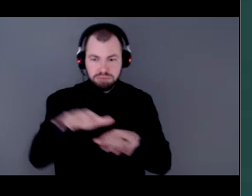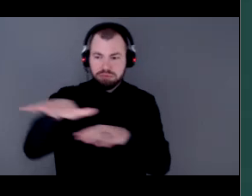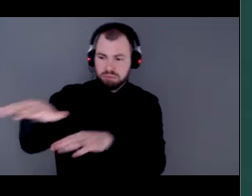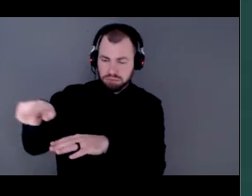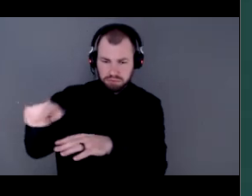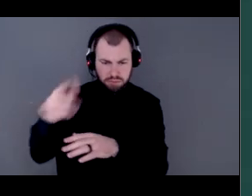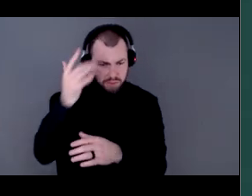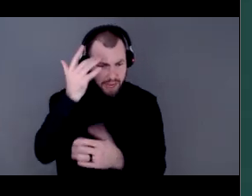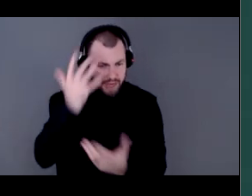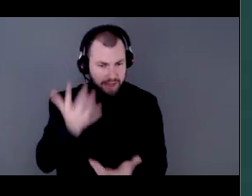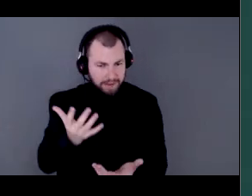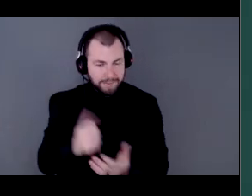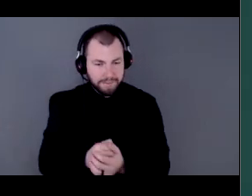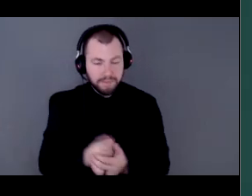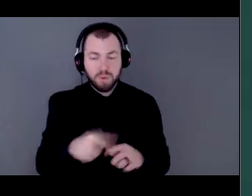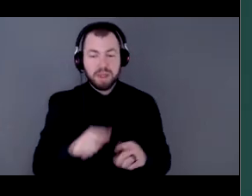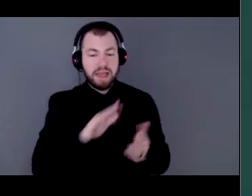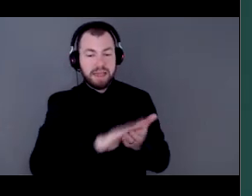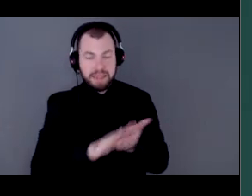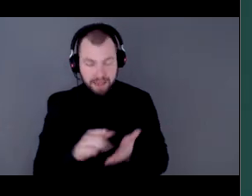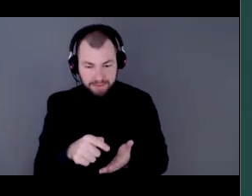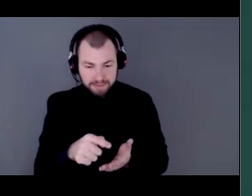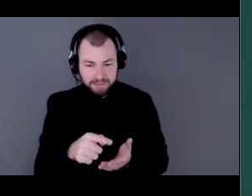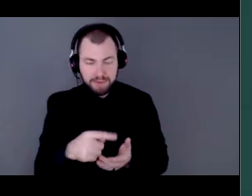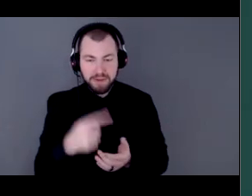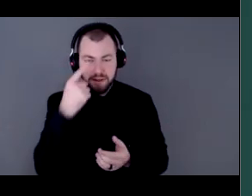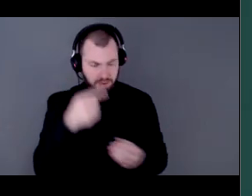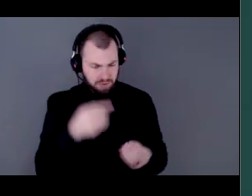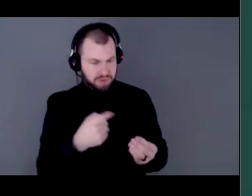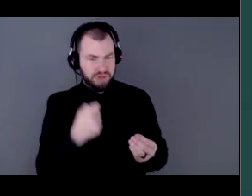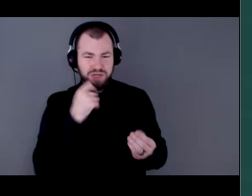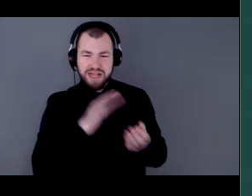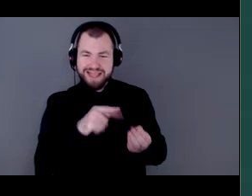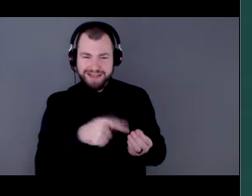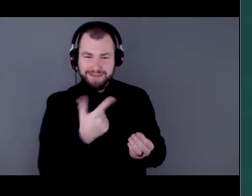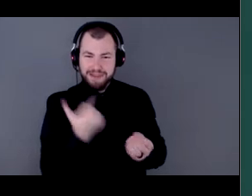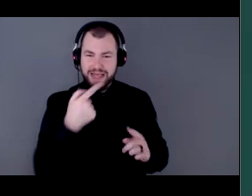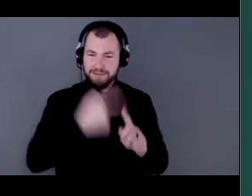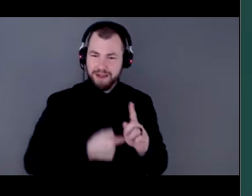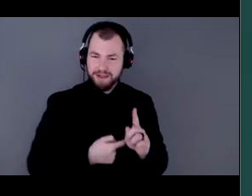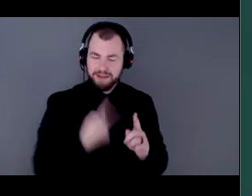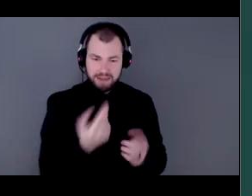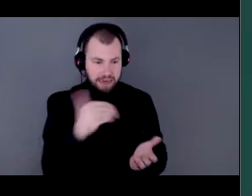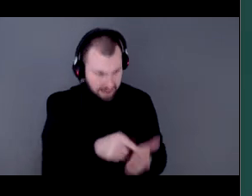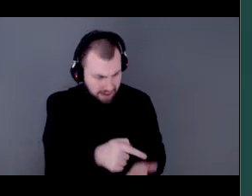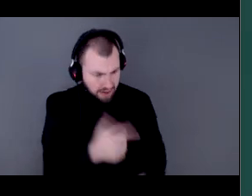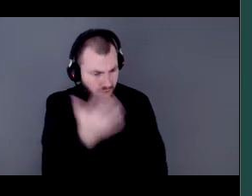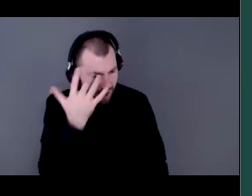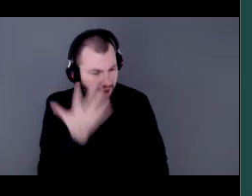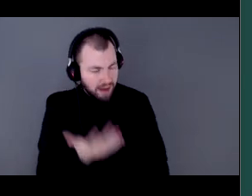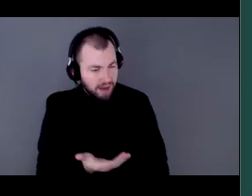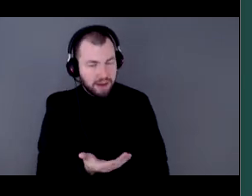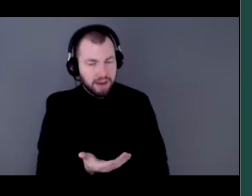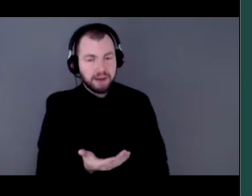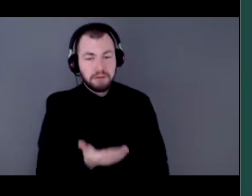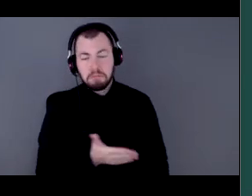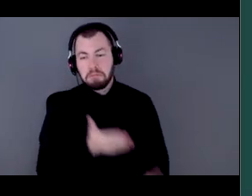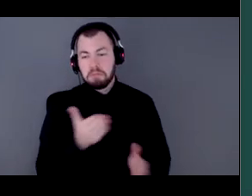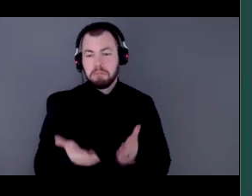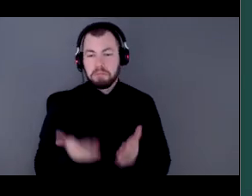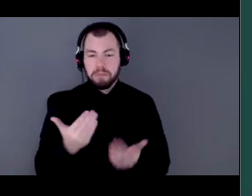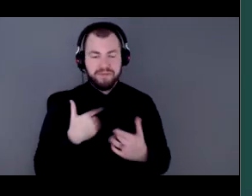out and they're going, we just cleaned that up last month. Why are we getting this again? And then on the other side, you know, you might have these little light pieces